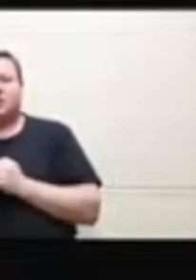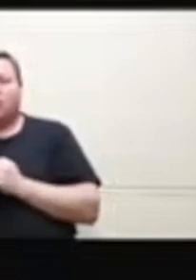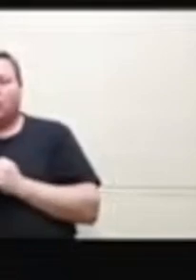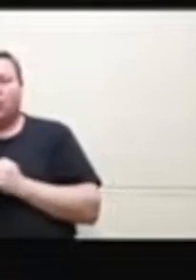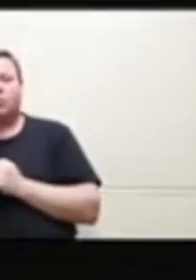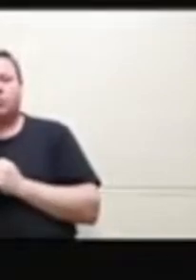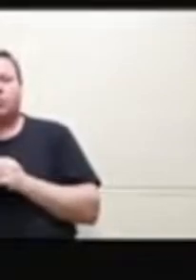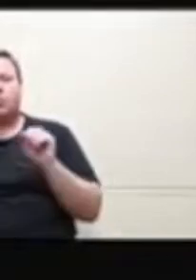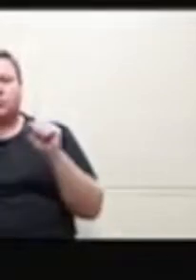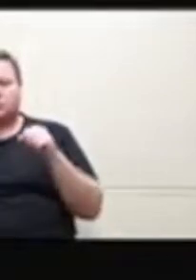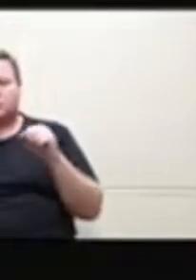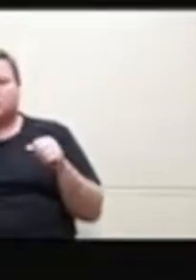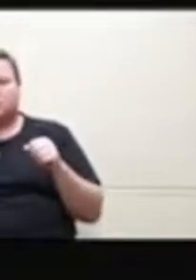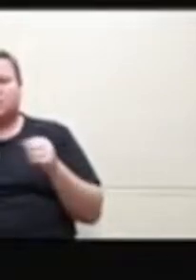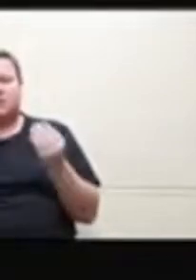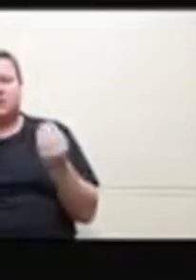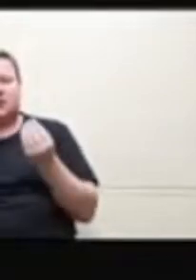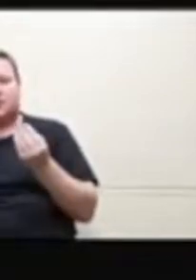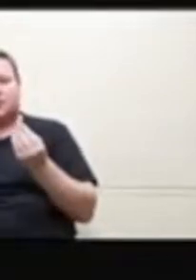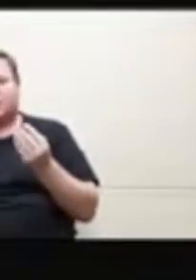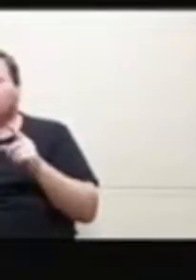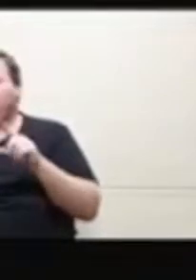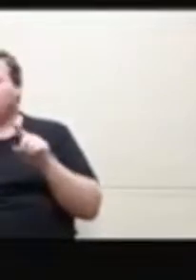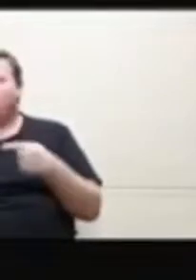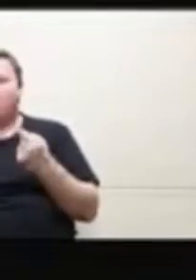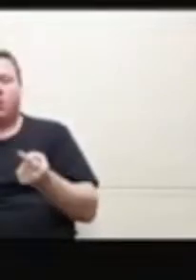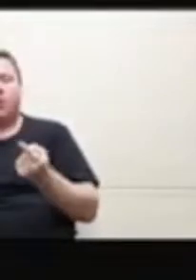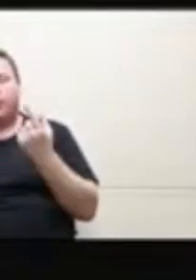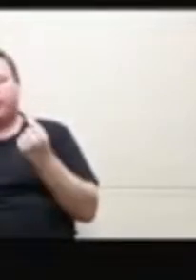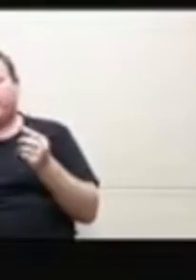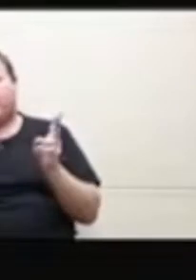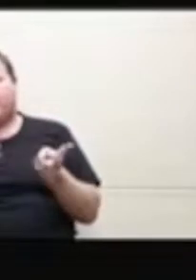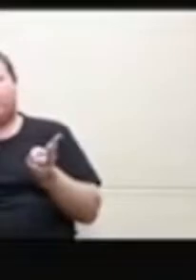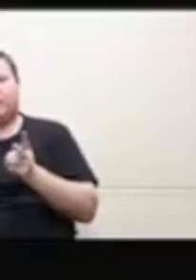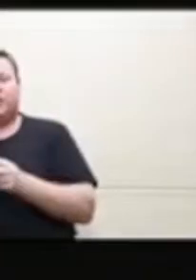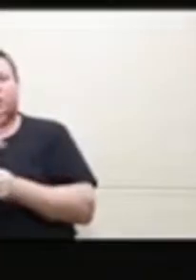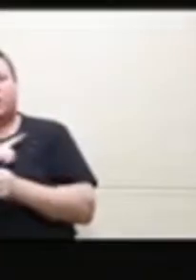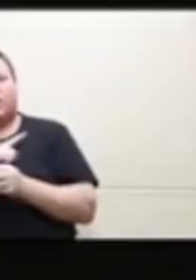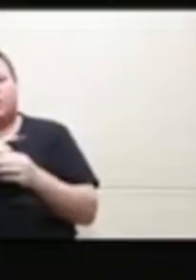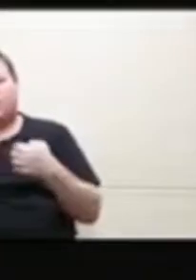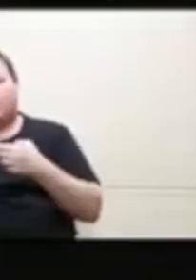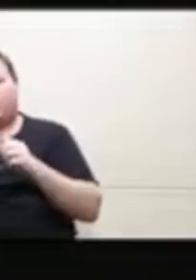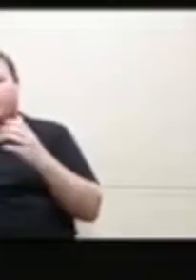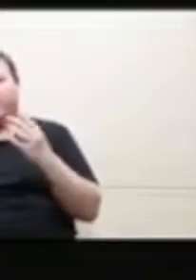concede that this is something that you can't do again in the future because this is the problem.